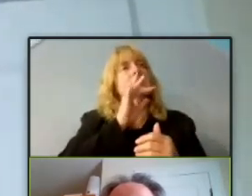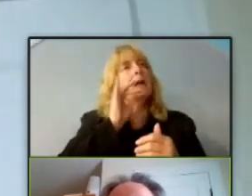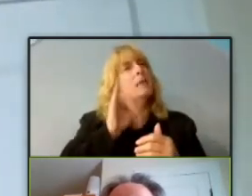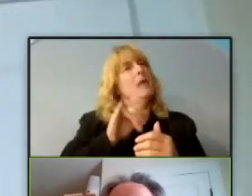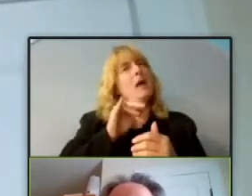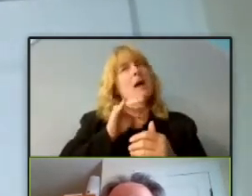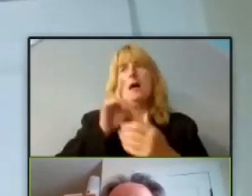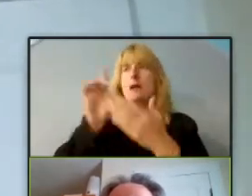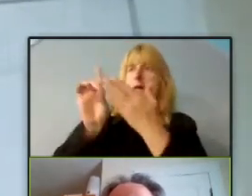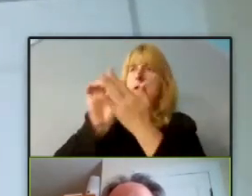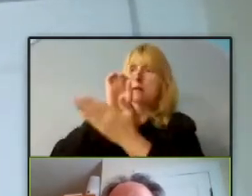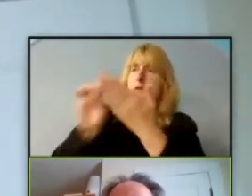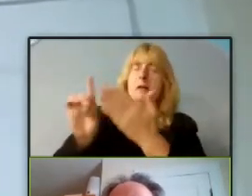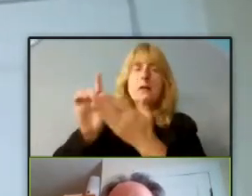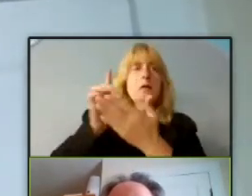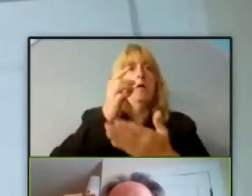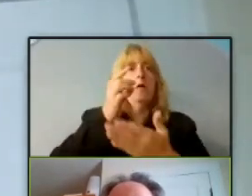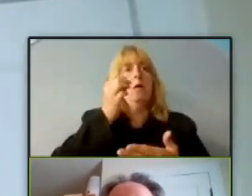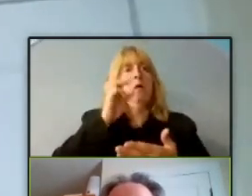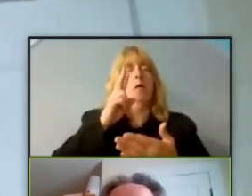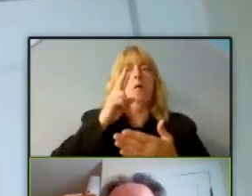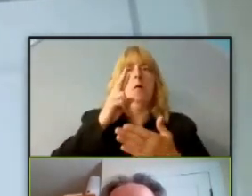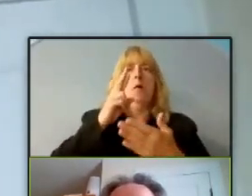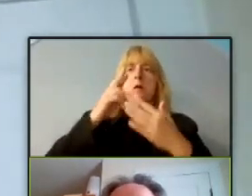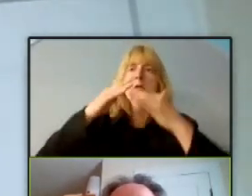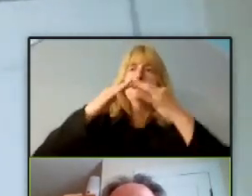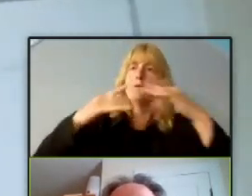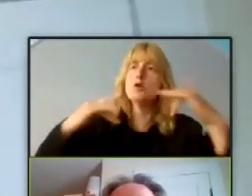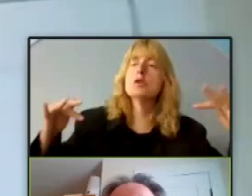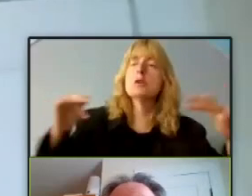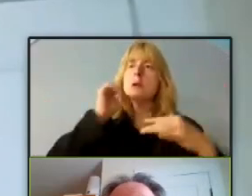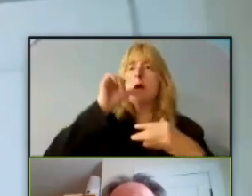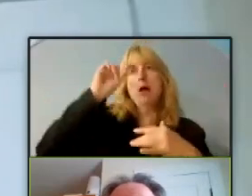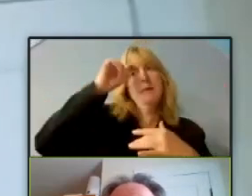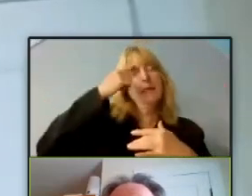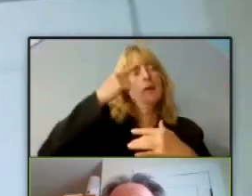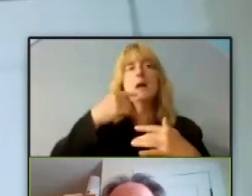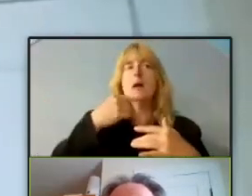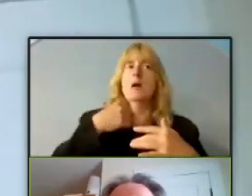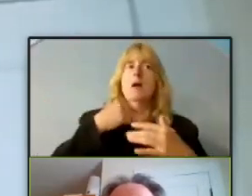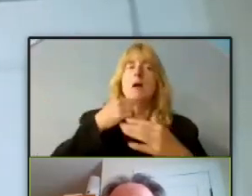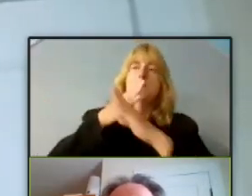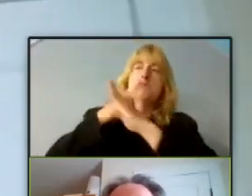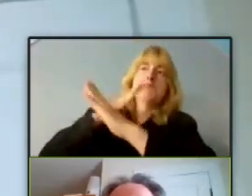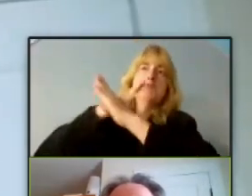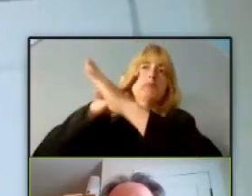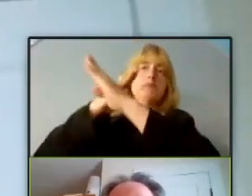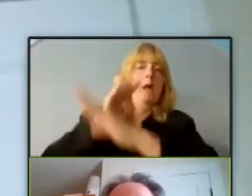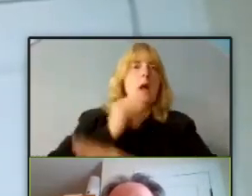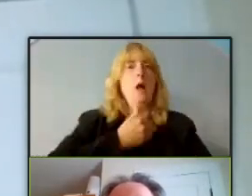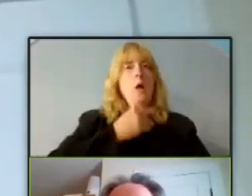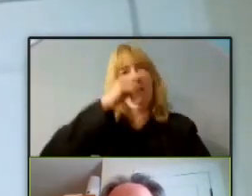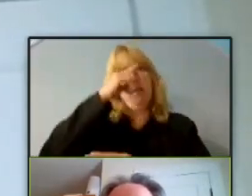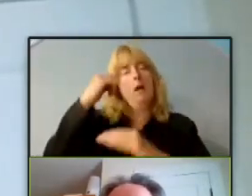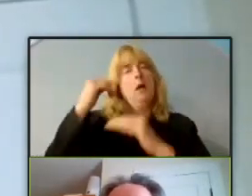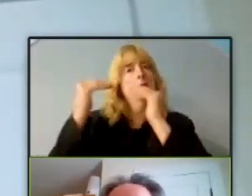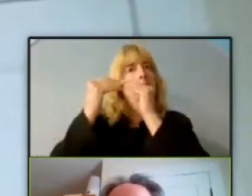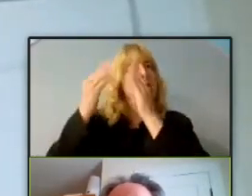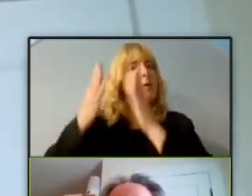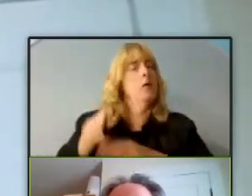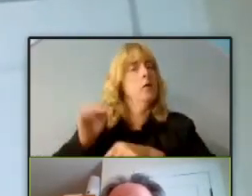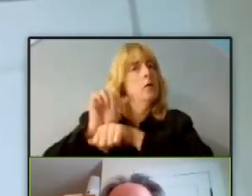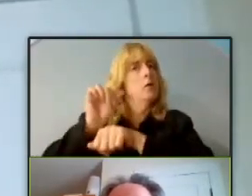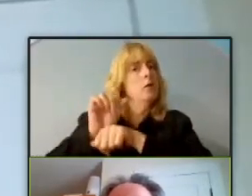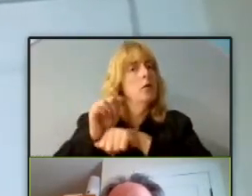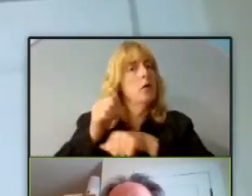be the exclusive responsibility of our Black colleagues. In all these places, we need to question whenever white